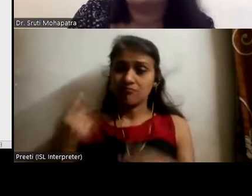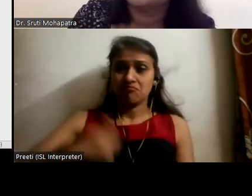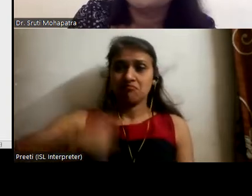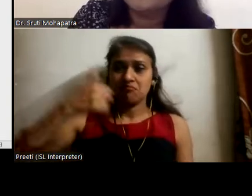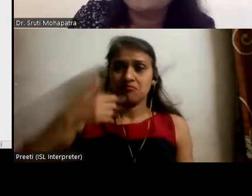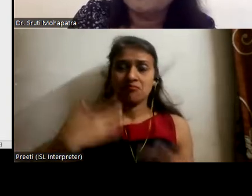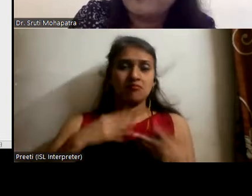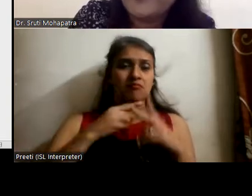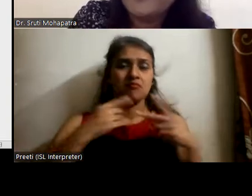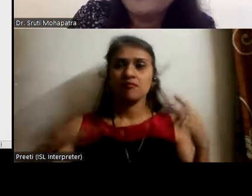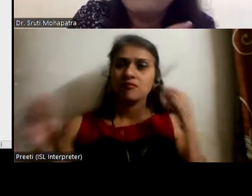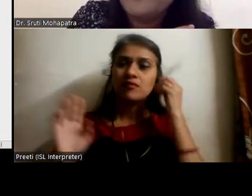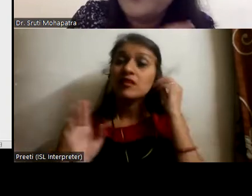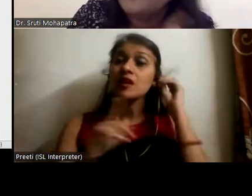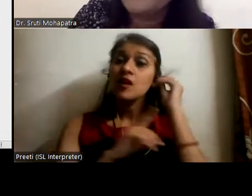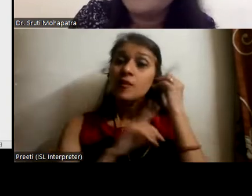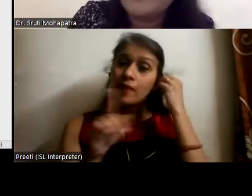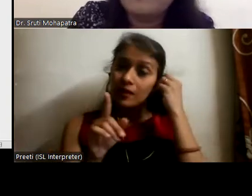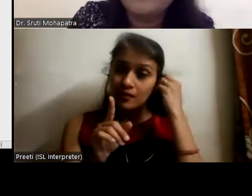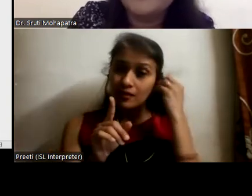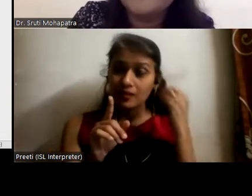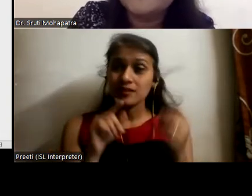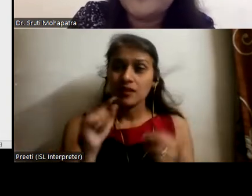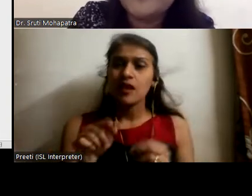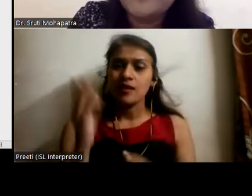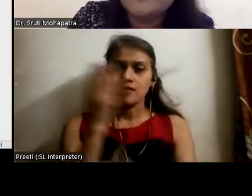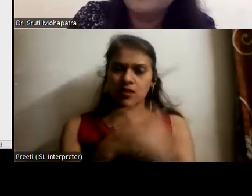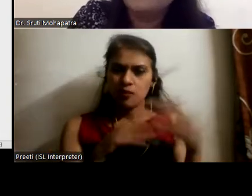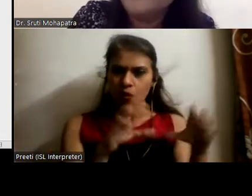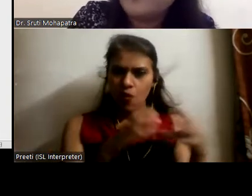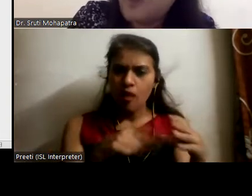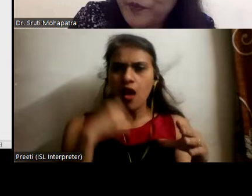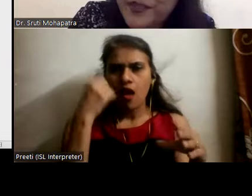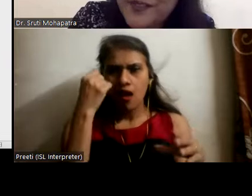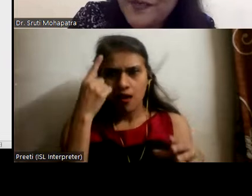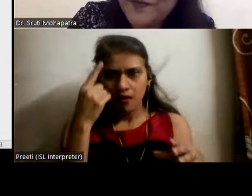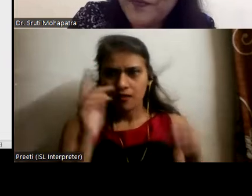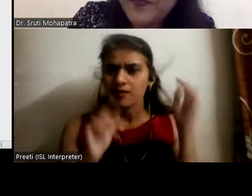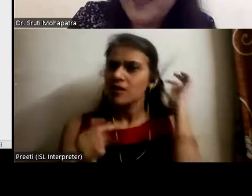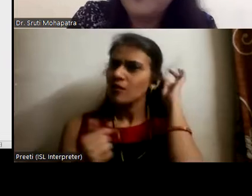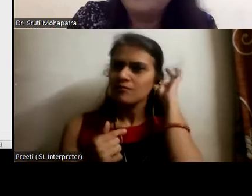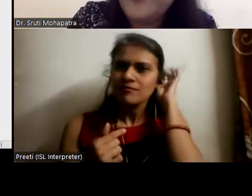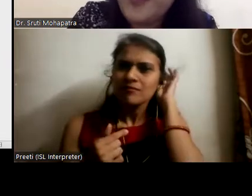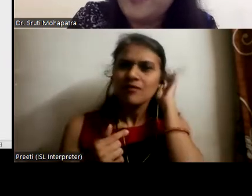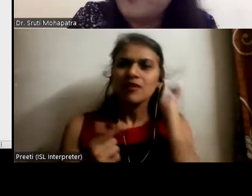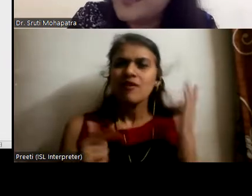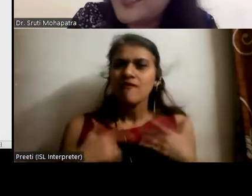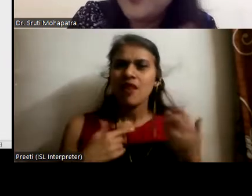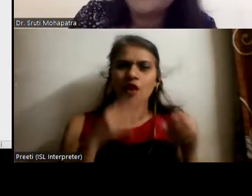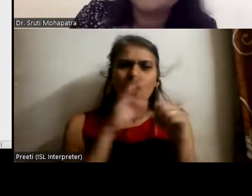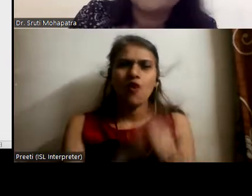disability movement, it very quickly came to the understanding that we are oppressed, we